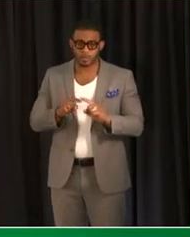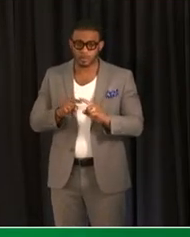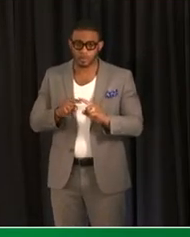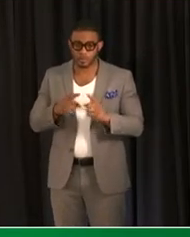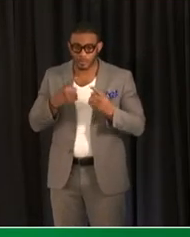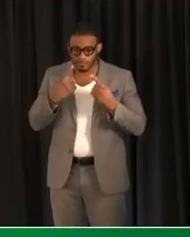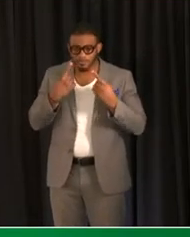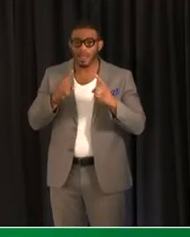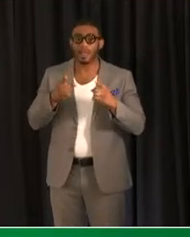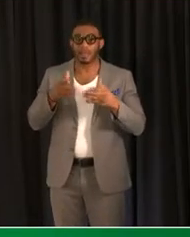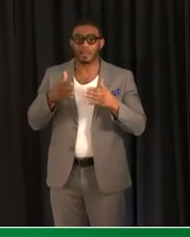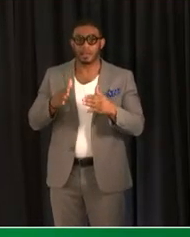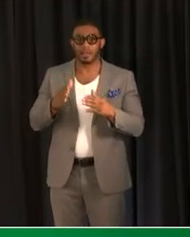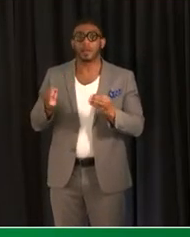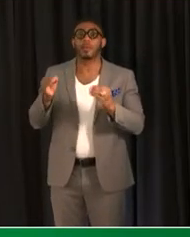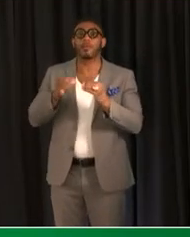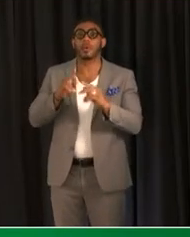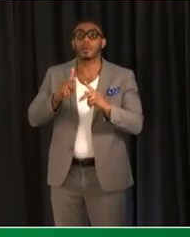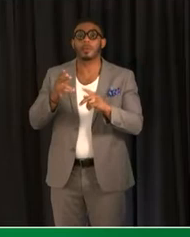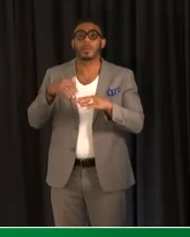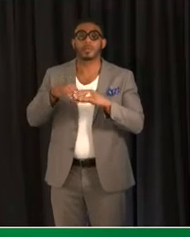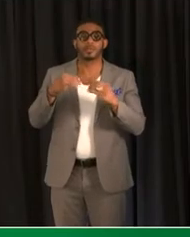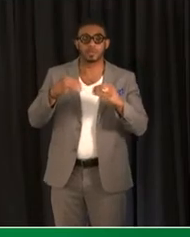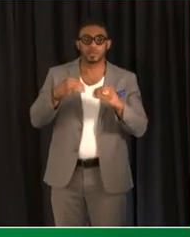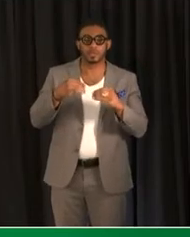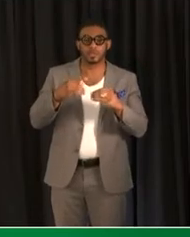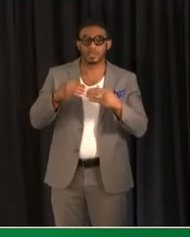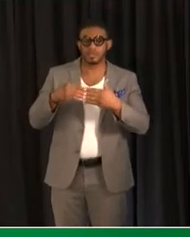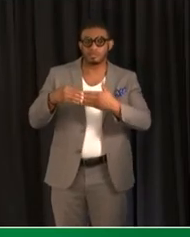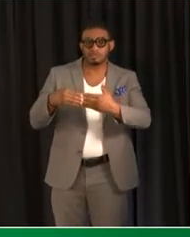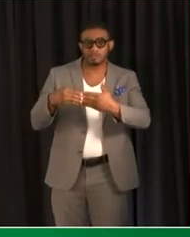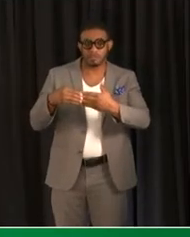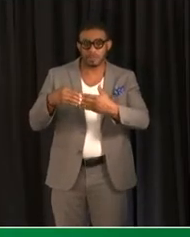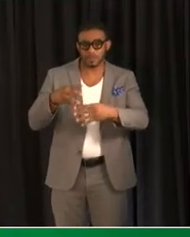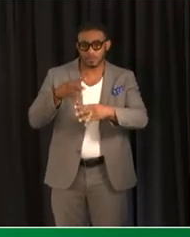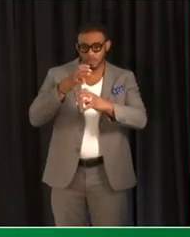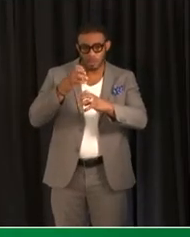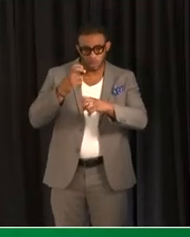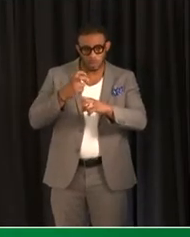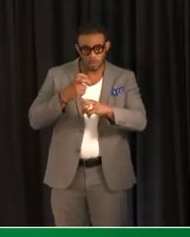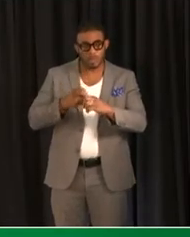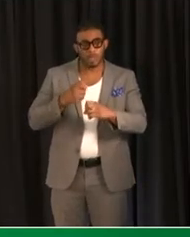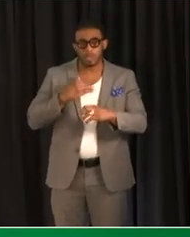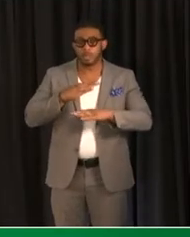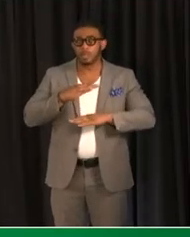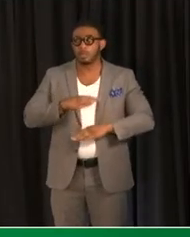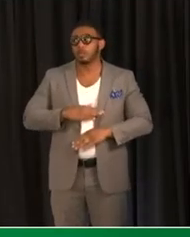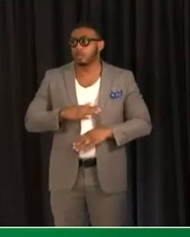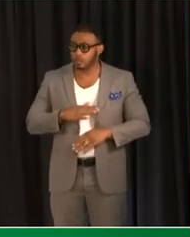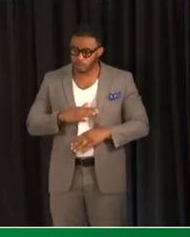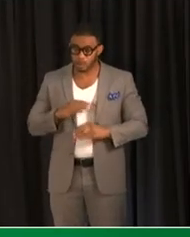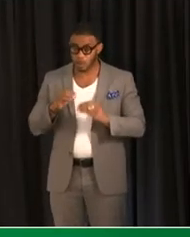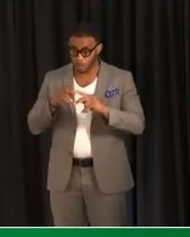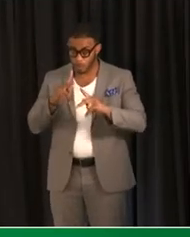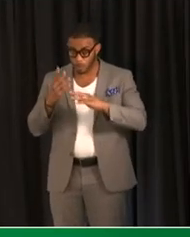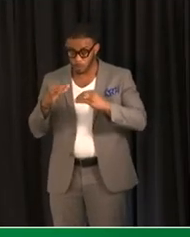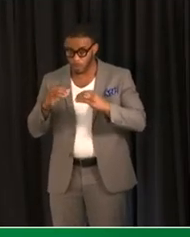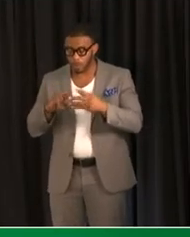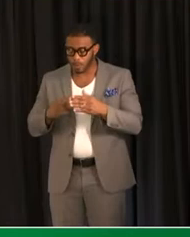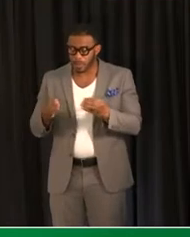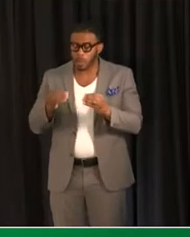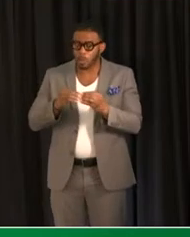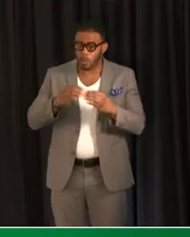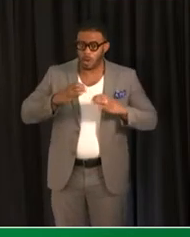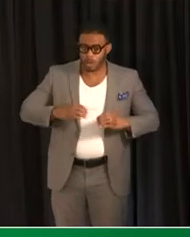able to finally let more people into the store, that was a big sigh of relief